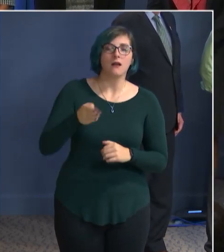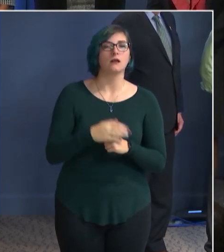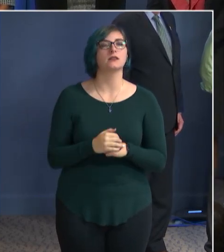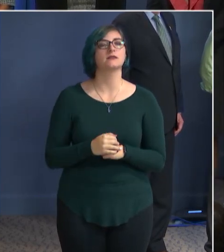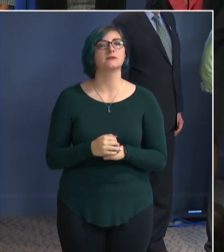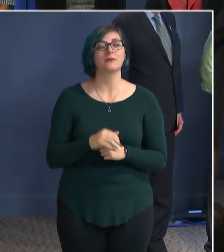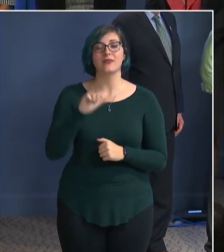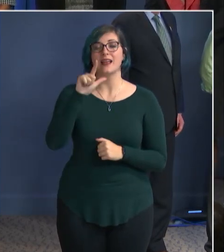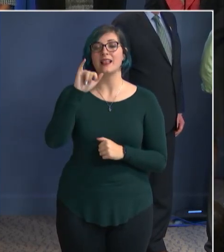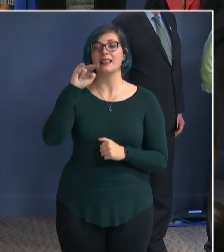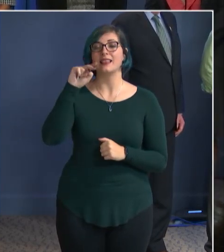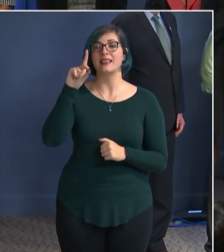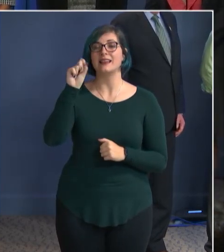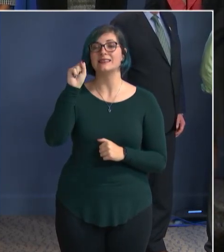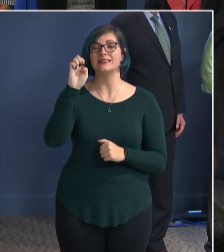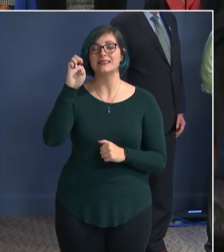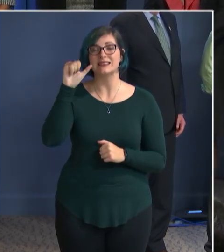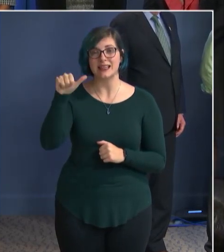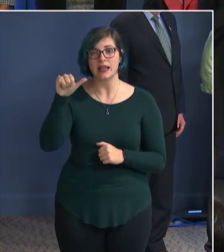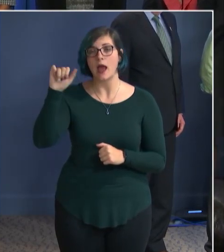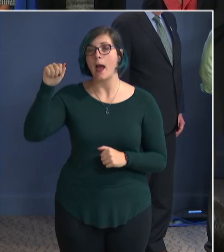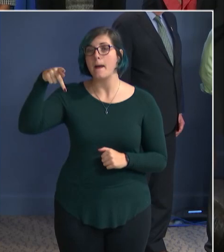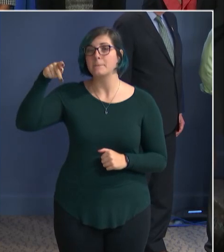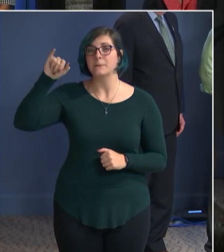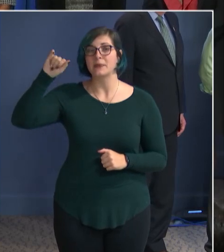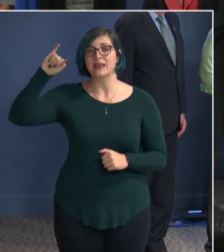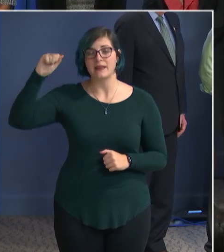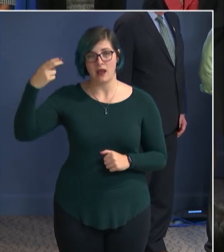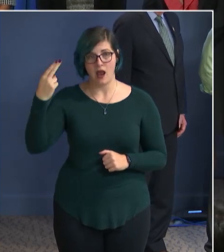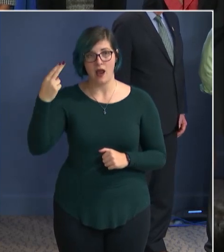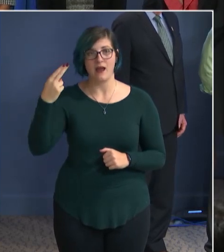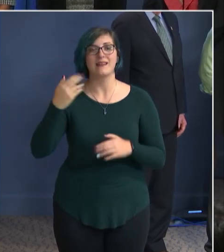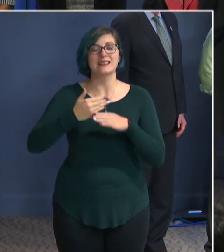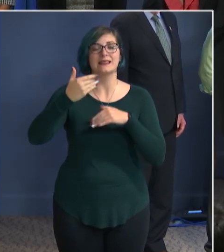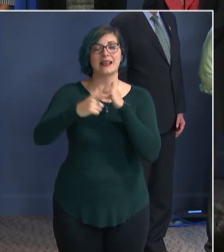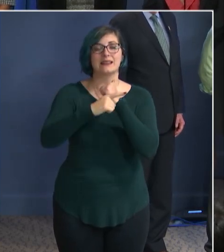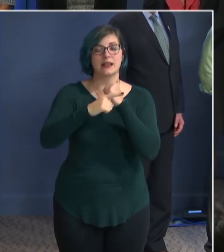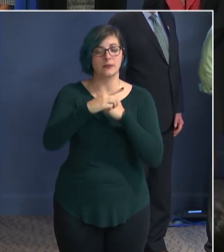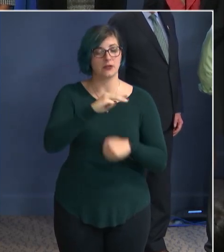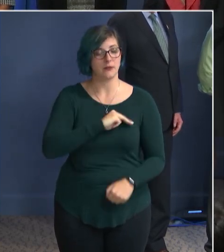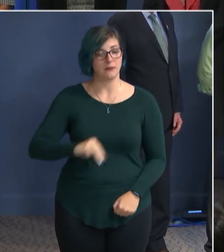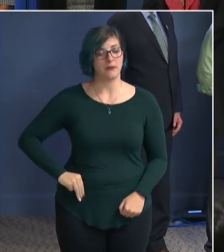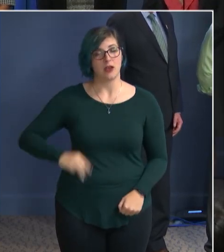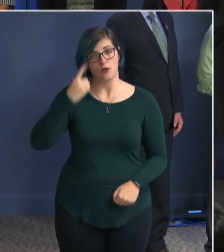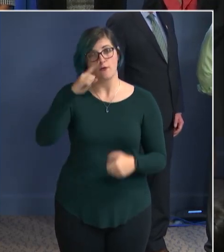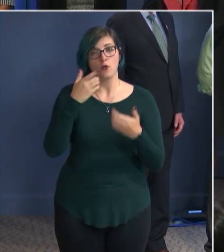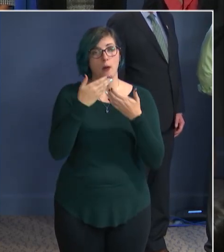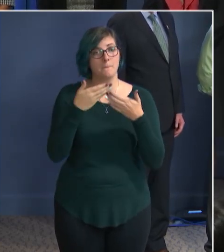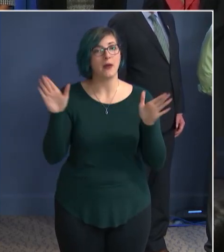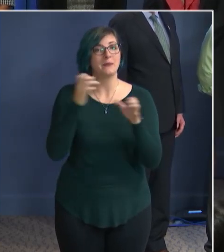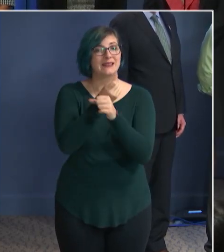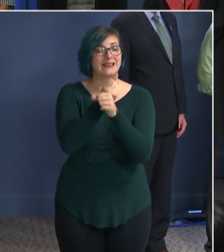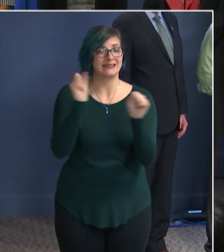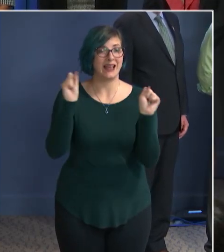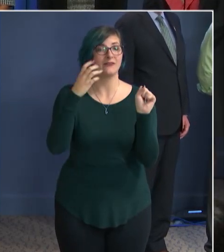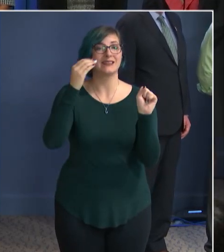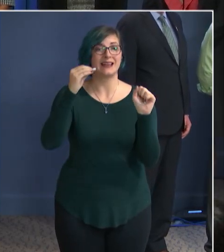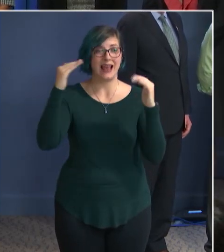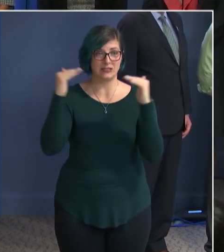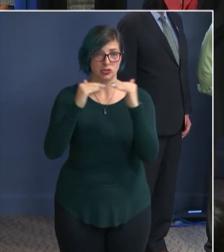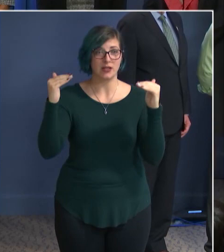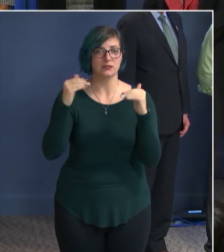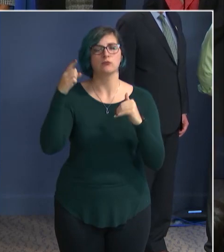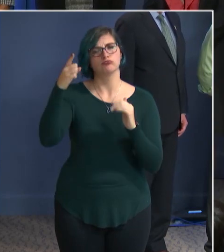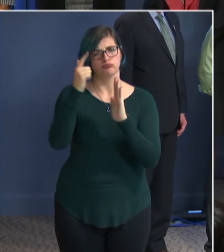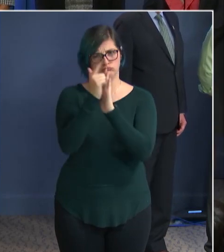that Lindsay Appiah will be the next Deputy Mayor for Public Safety and Justice. Lindsay is an attorney with an